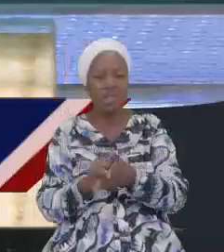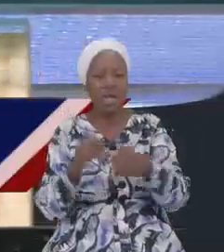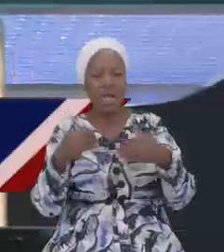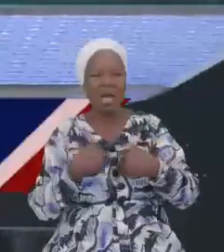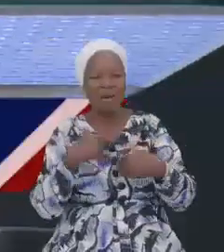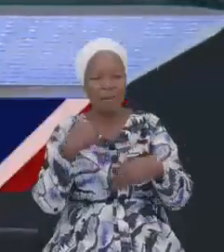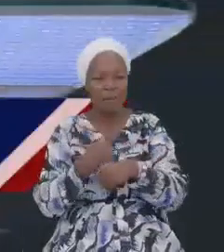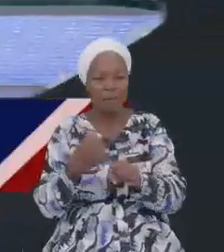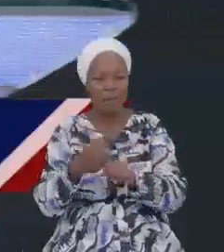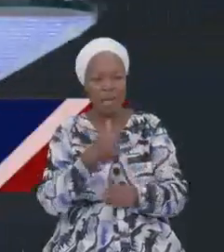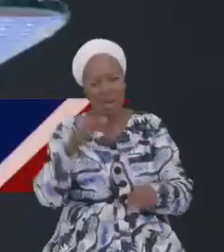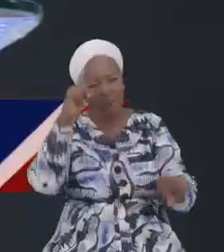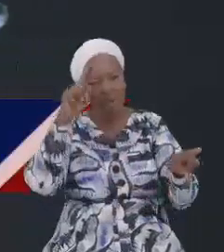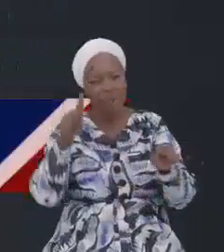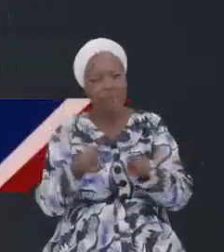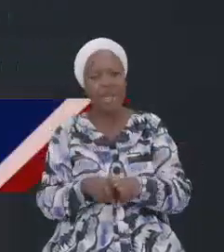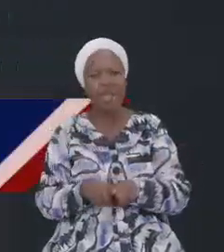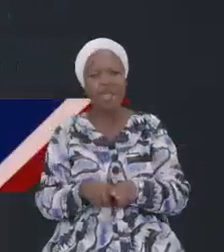made